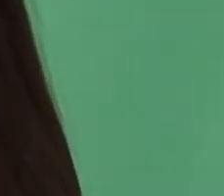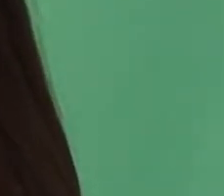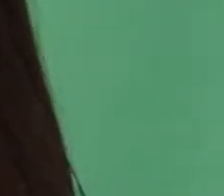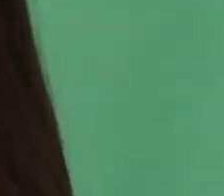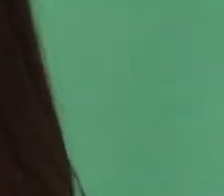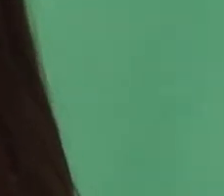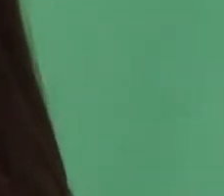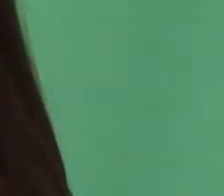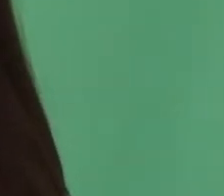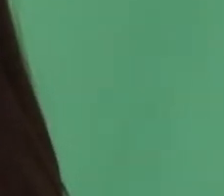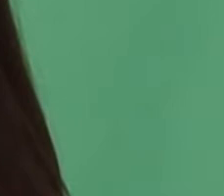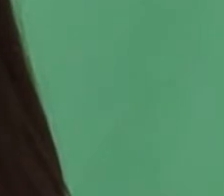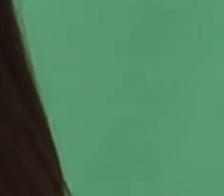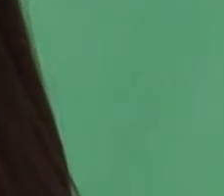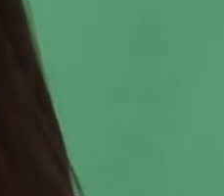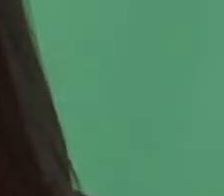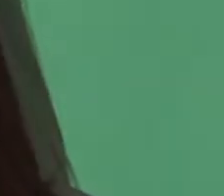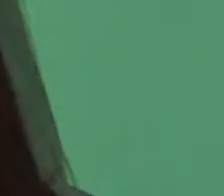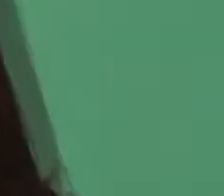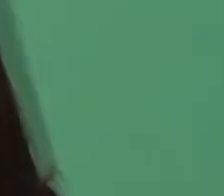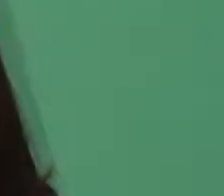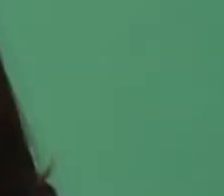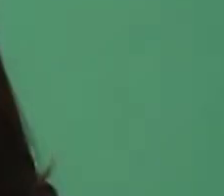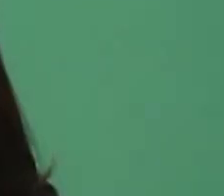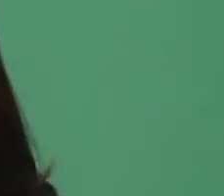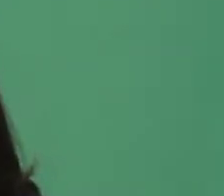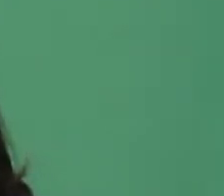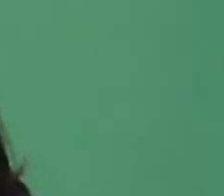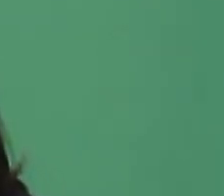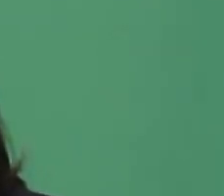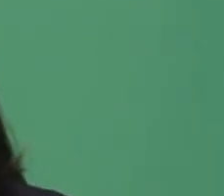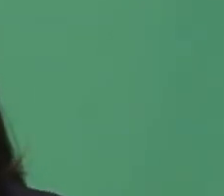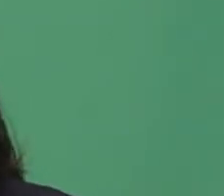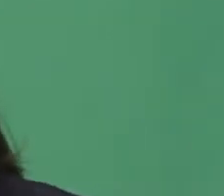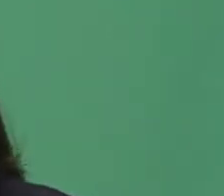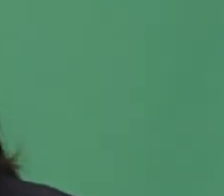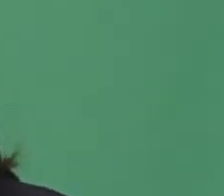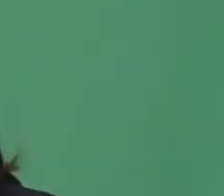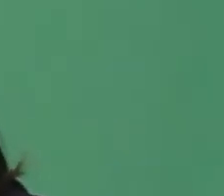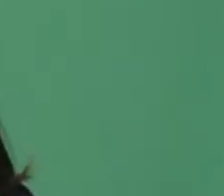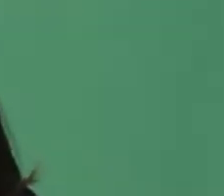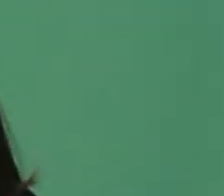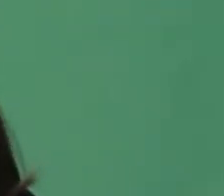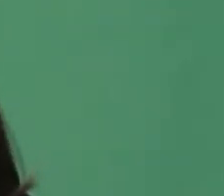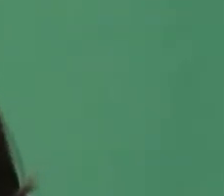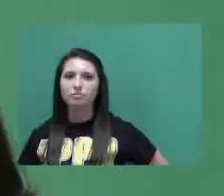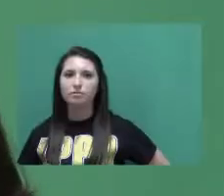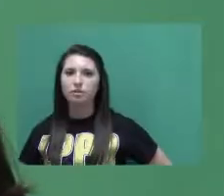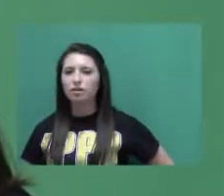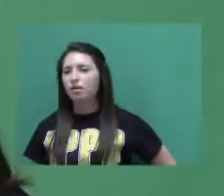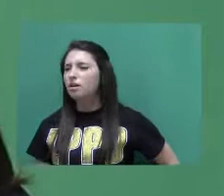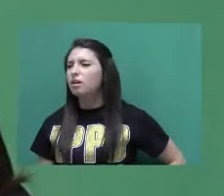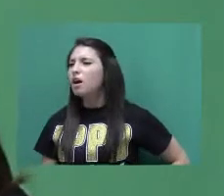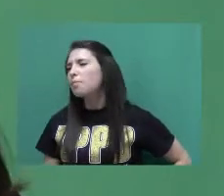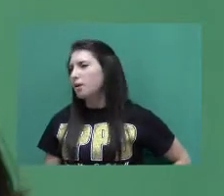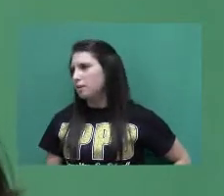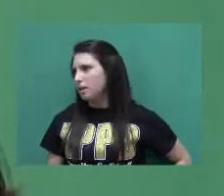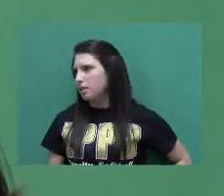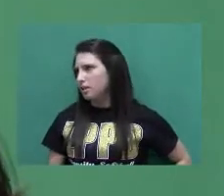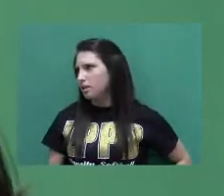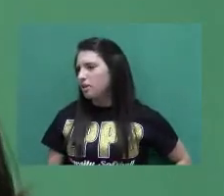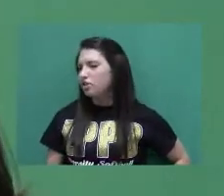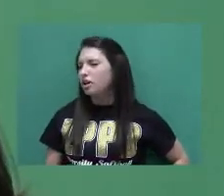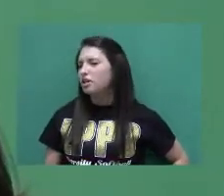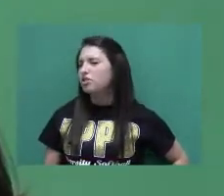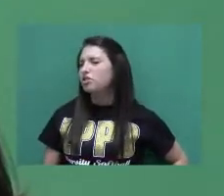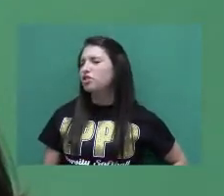And he would do anything for me. But Freddy is so fun to be with and hang around. Come on,